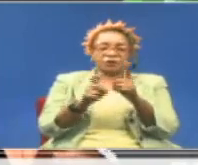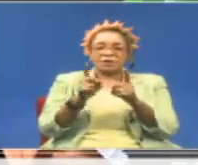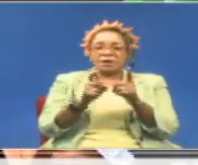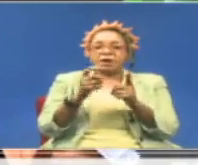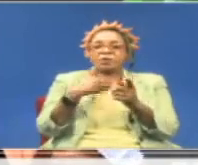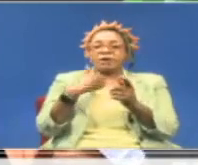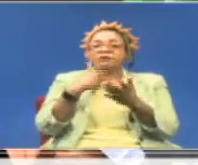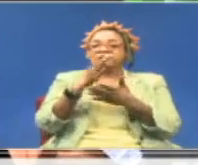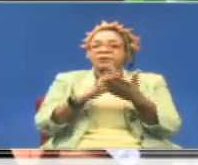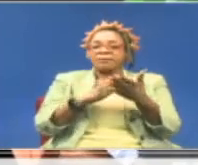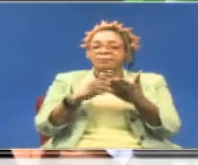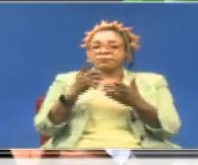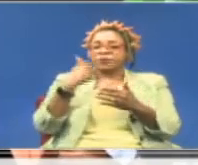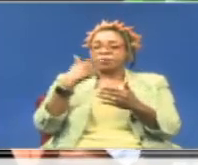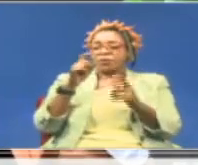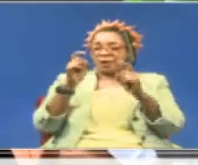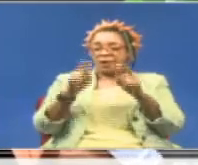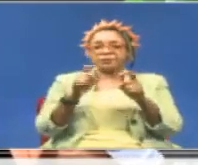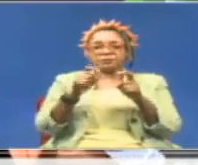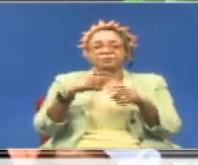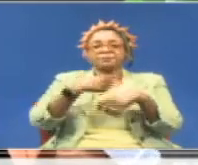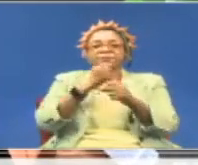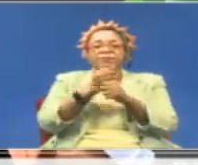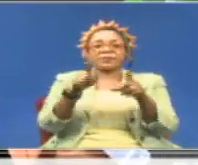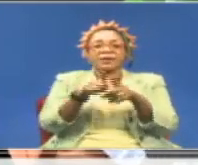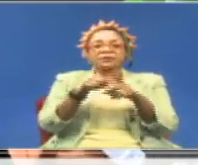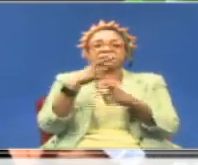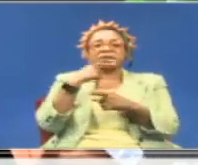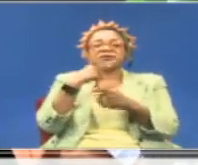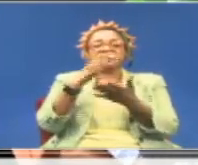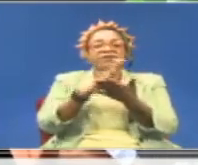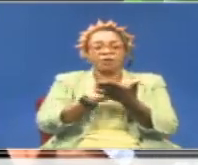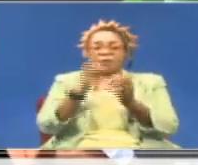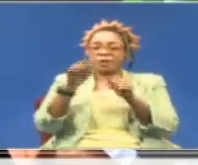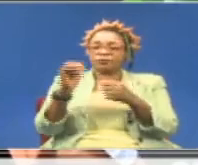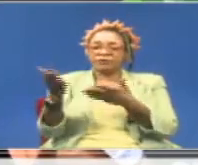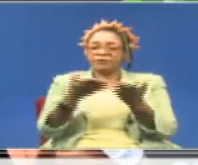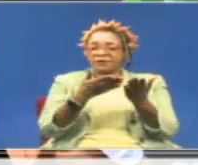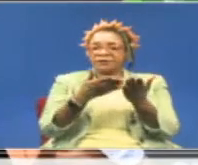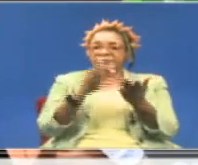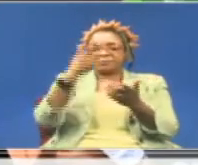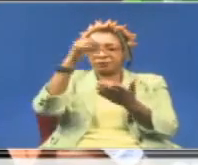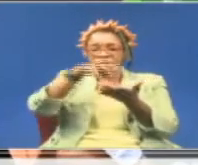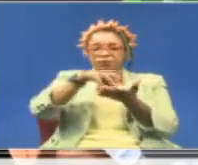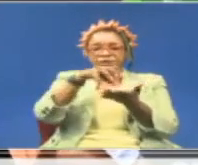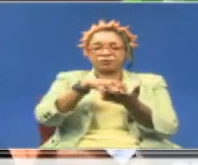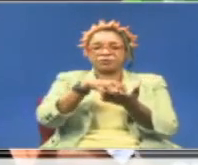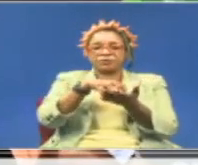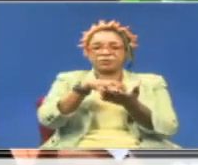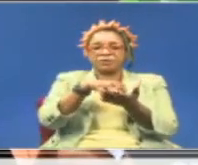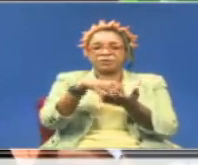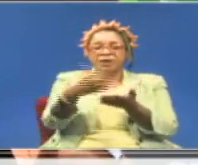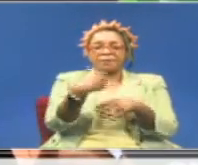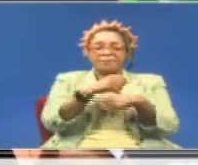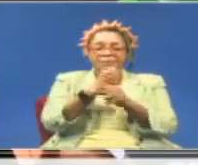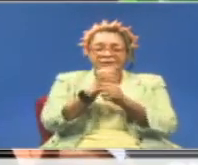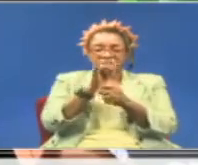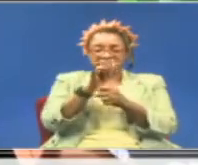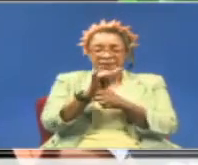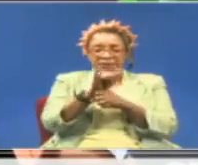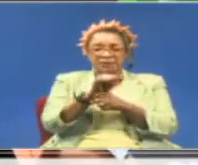some players we had in our mind, like I said before, which we couldn't invite of this situation that they have a match.